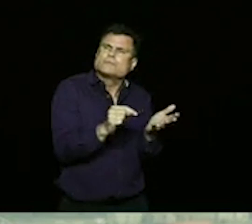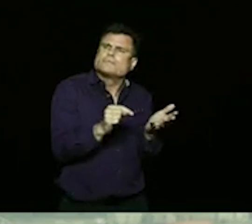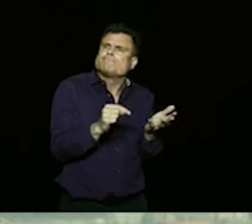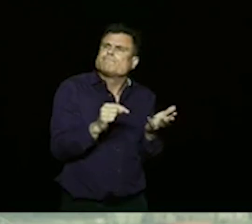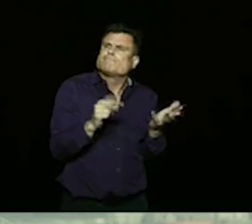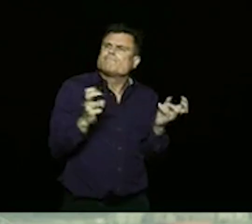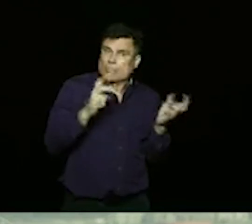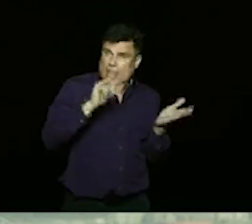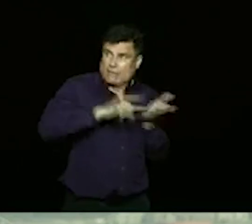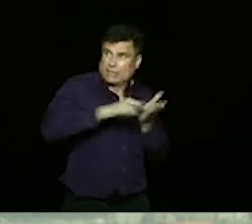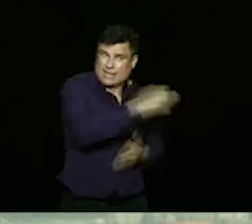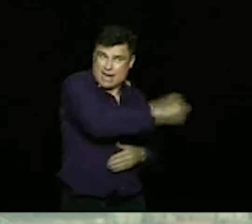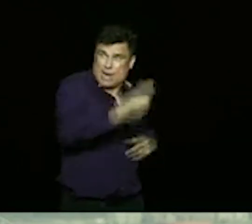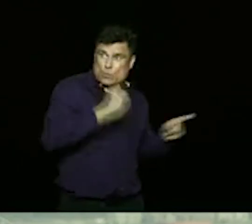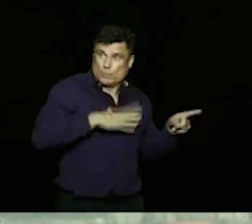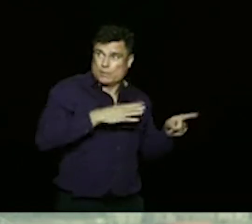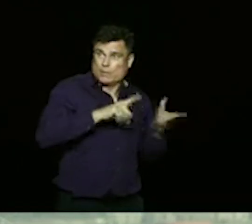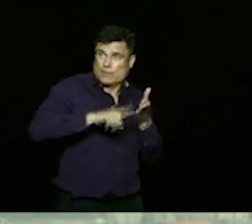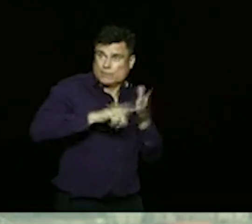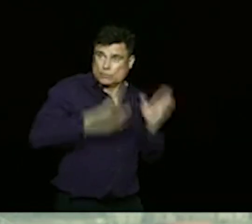allegations came about, and if there might be some